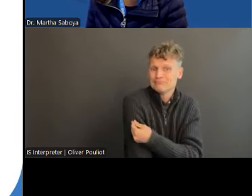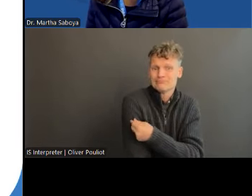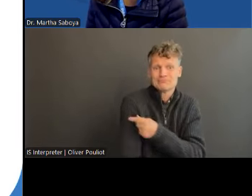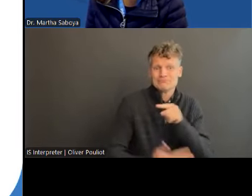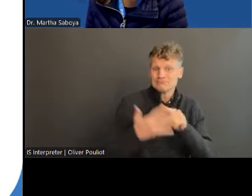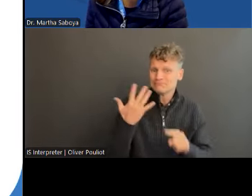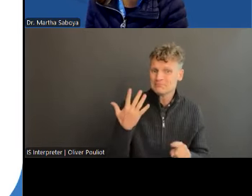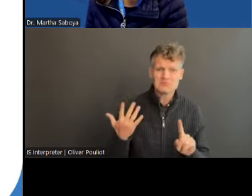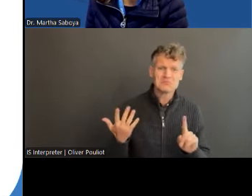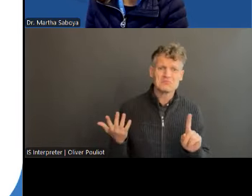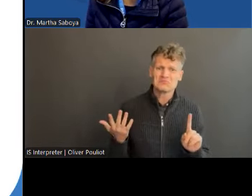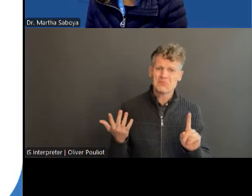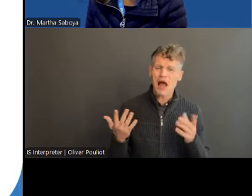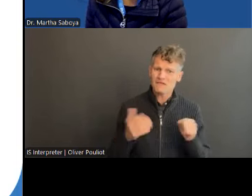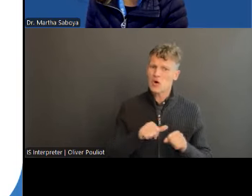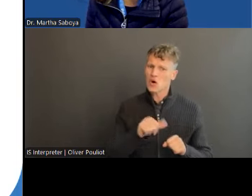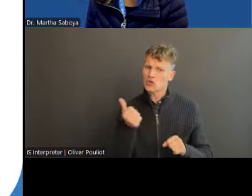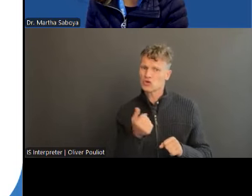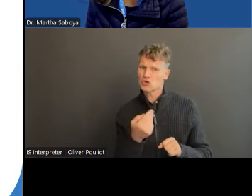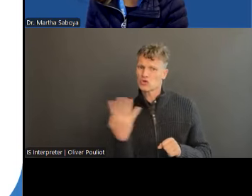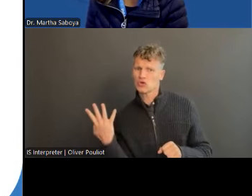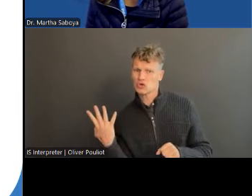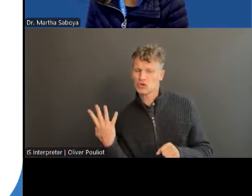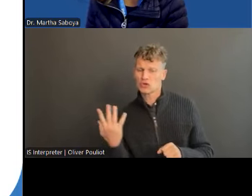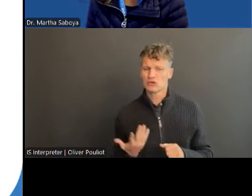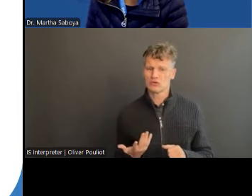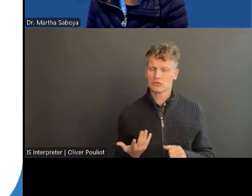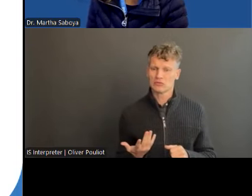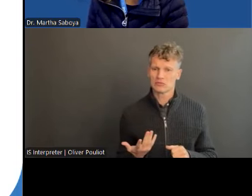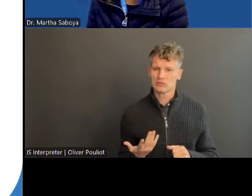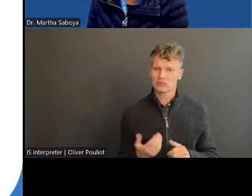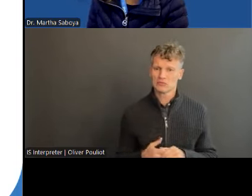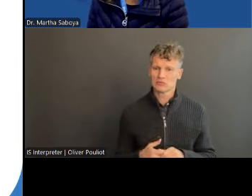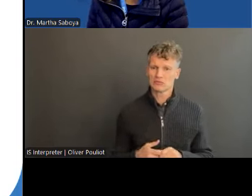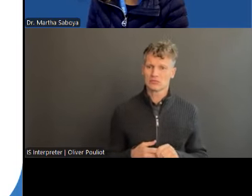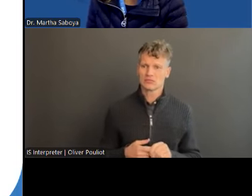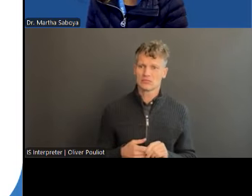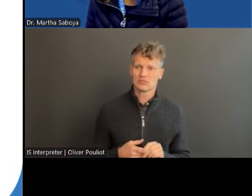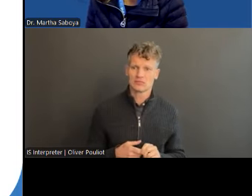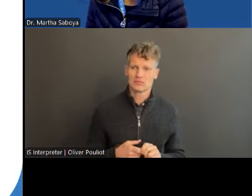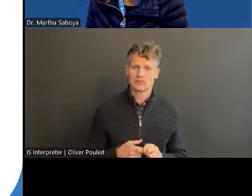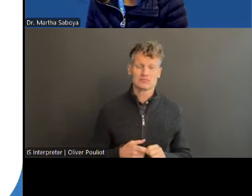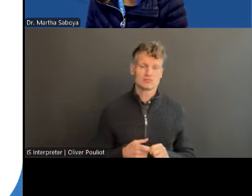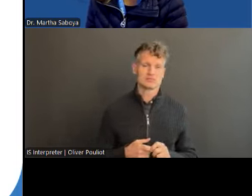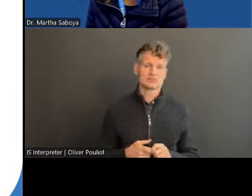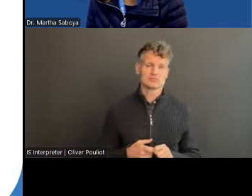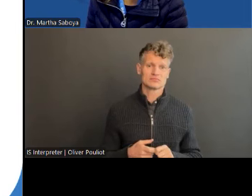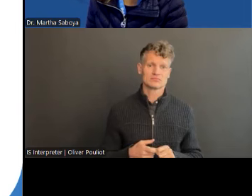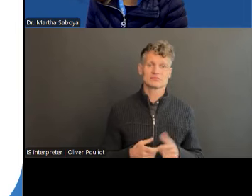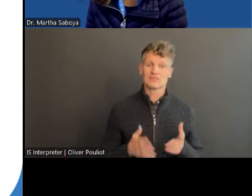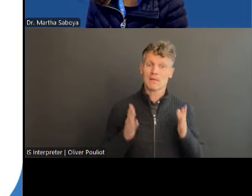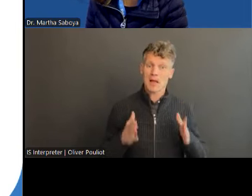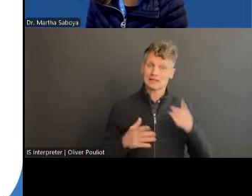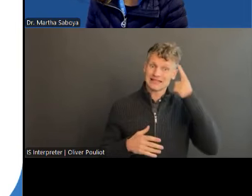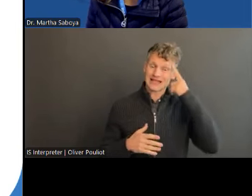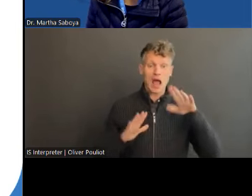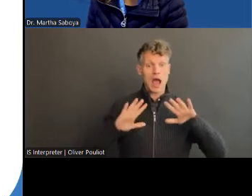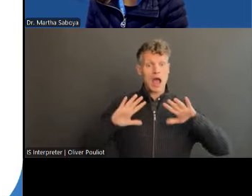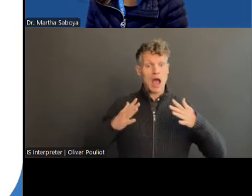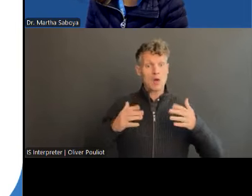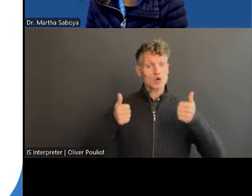in urban slums, we need to talk about how we are going to improve access to health and safe